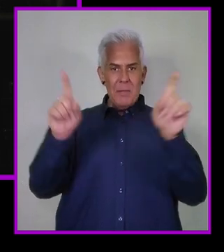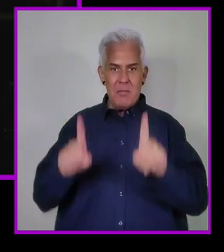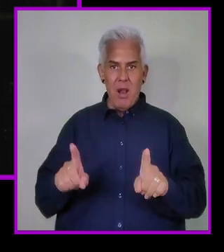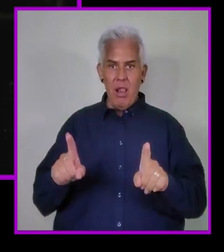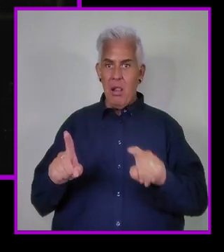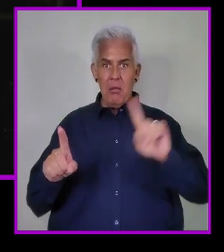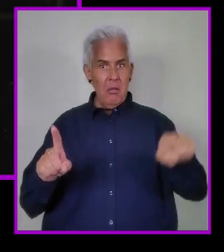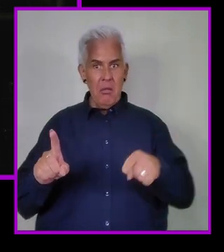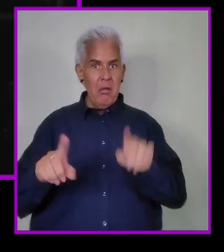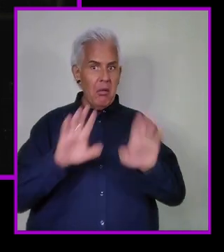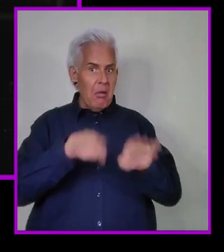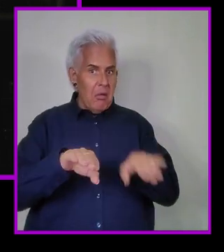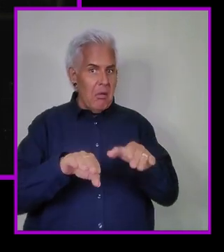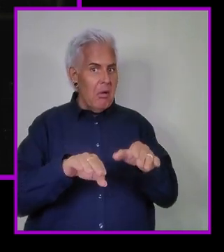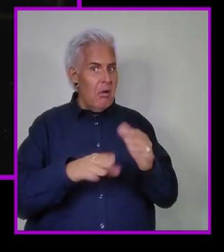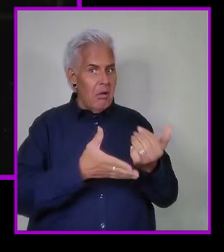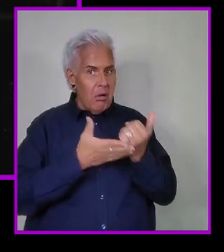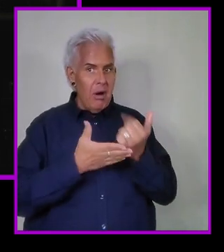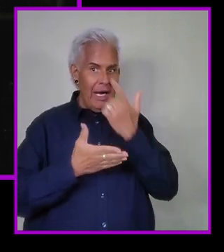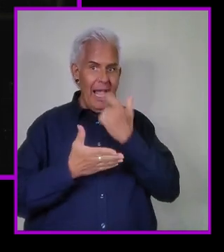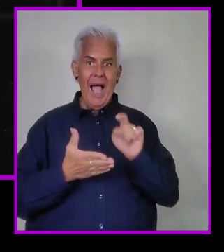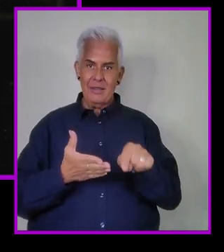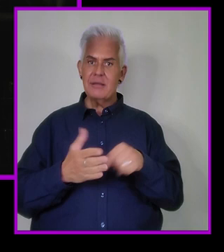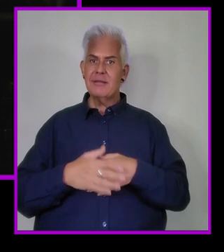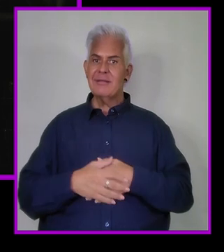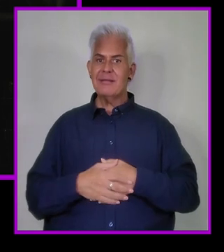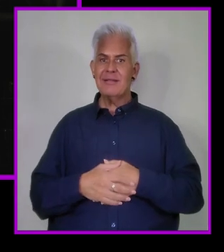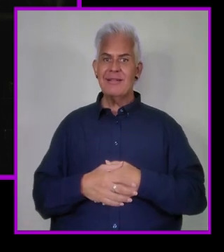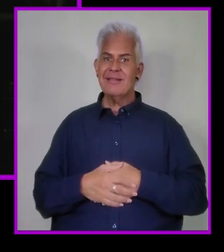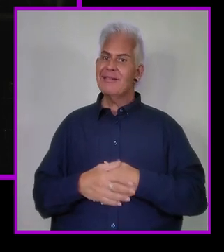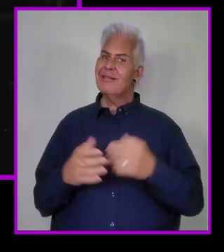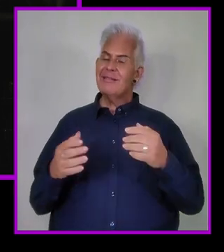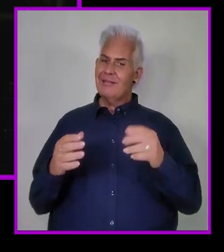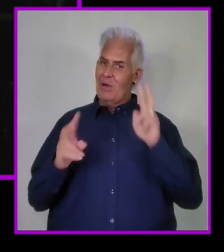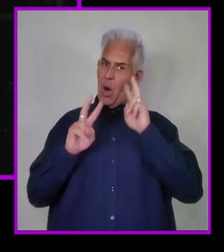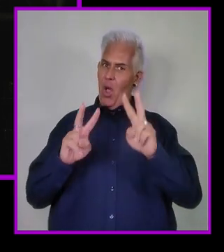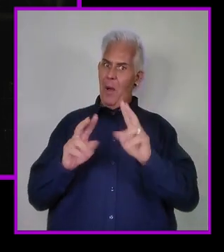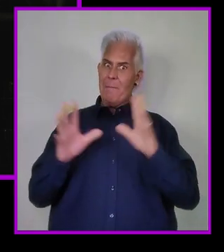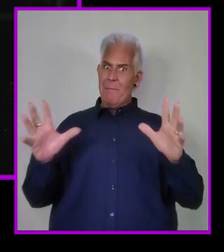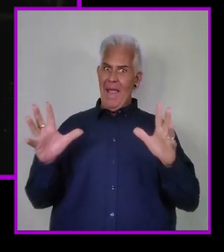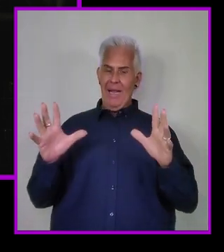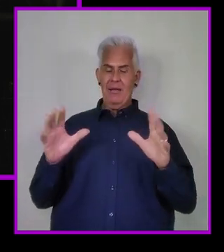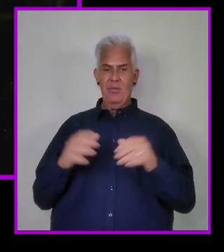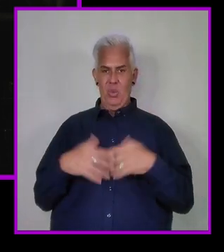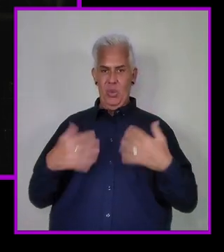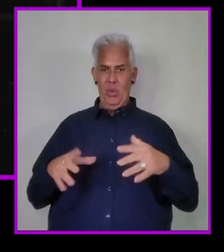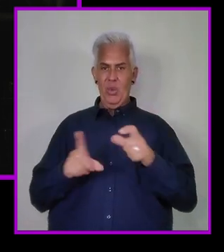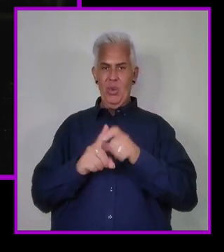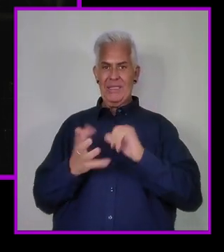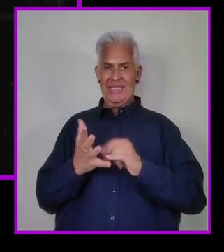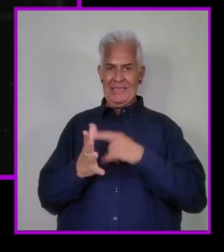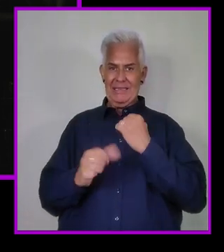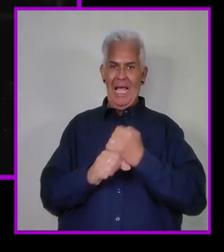the industry can call on. So I think that's, I have to say, I think when you look at it in the grand scheme of things, DSAG will probably be one of